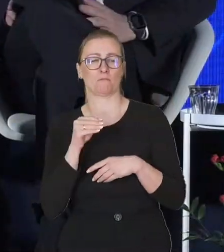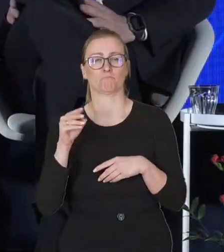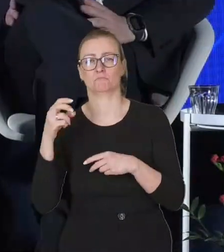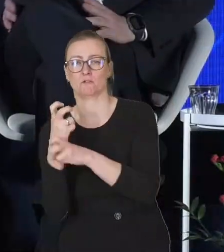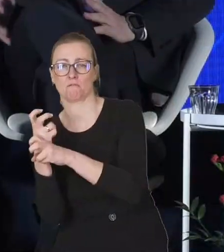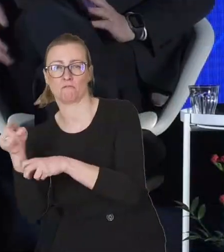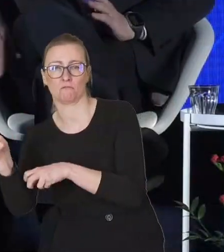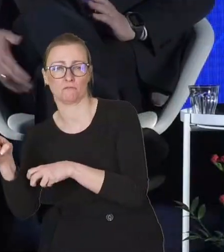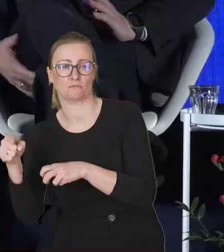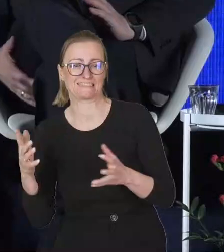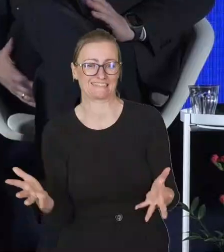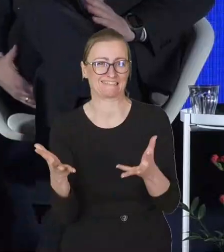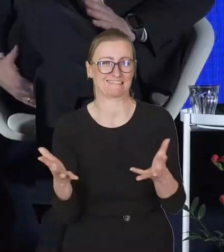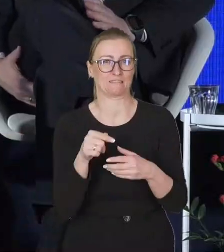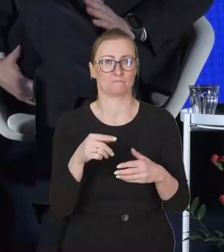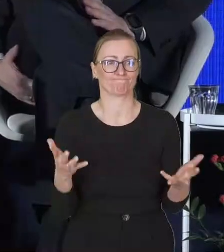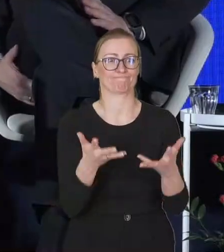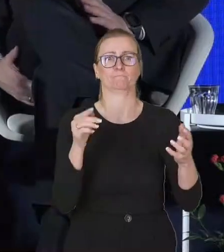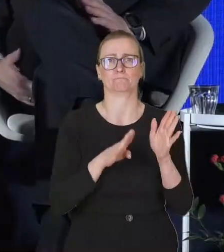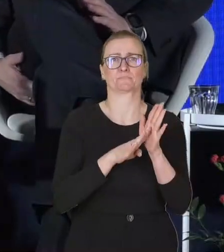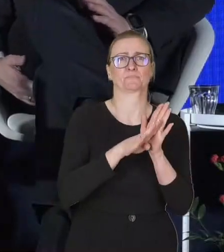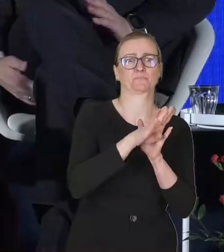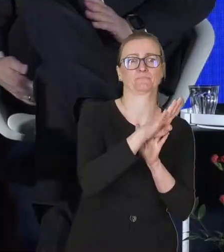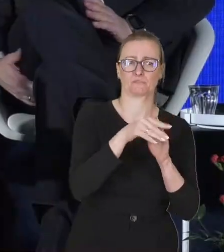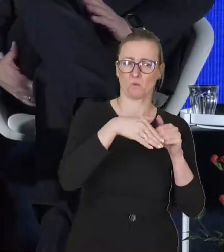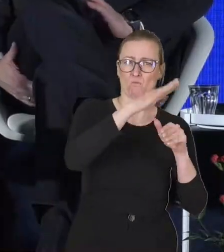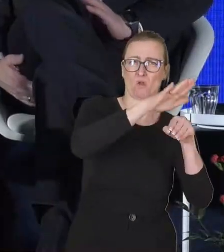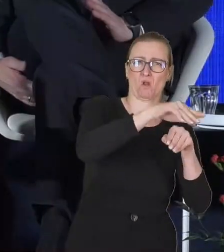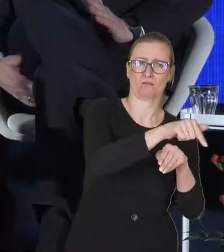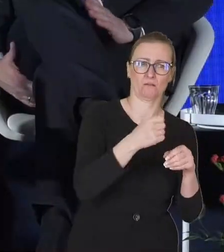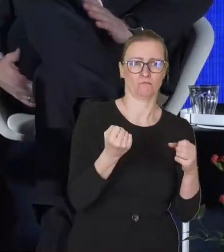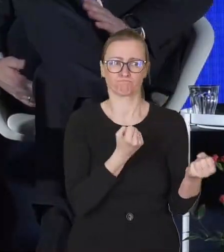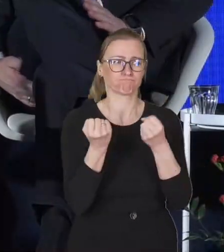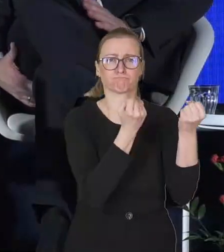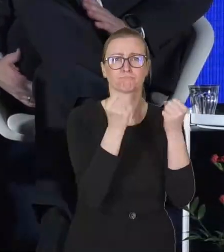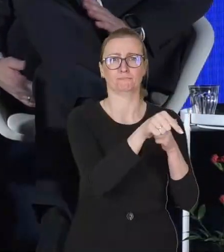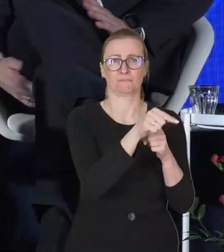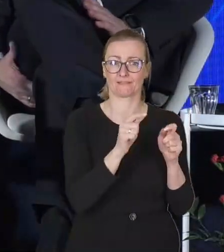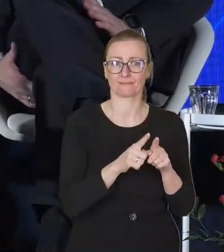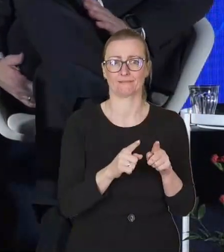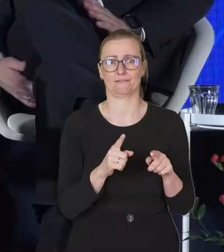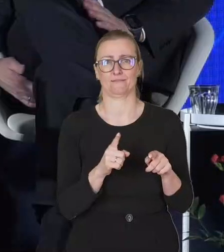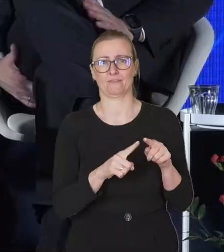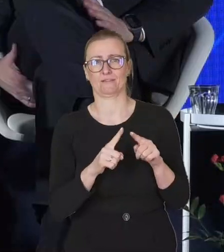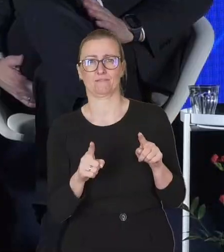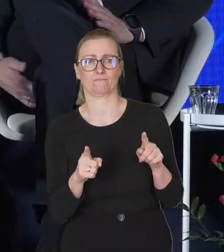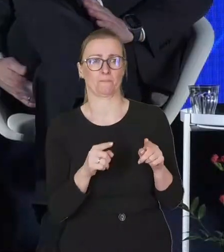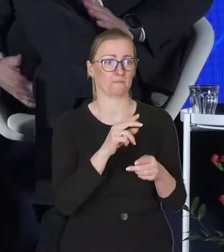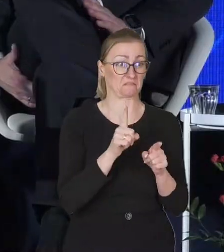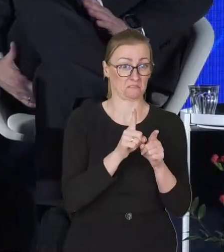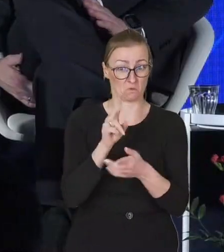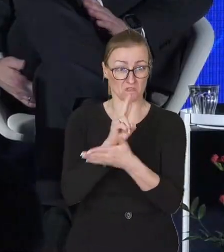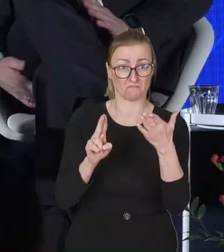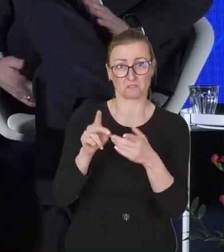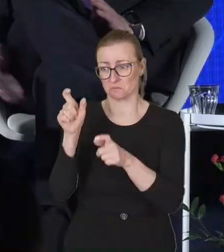to increase the mobility between academia and industry, but again, actually pensions and stuff like that